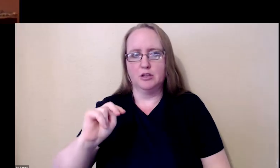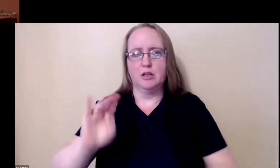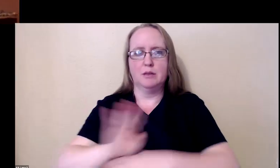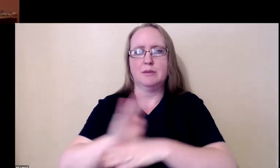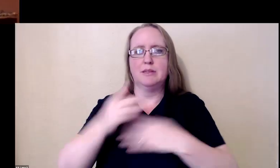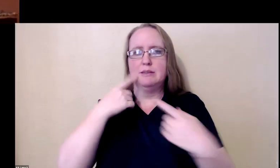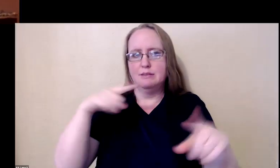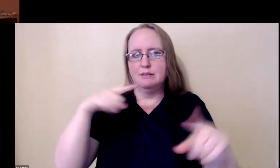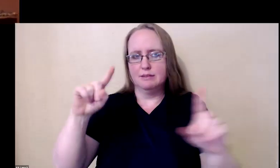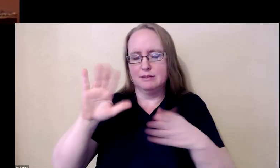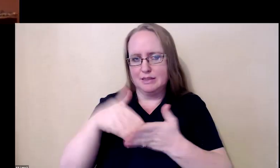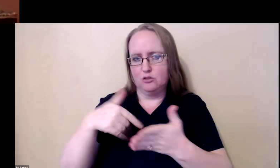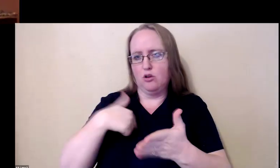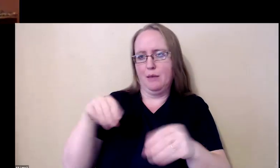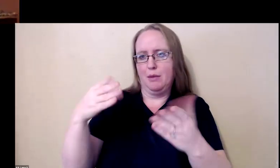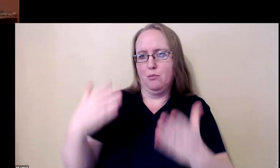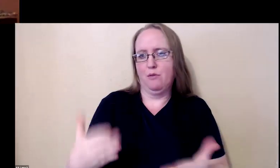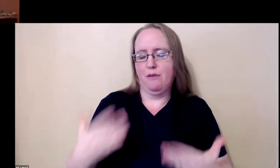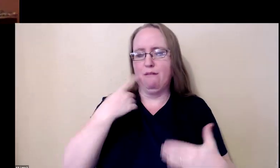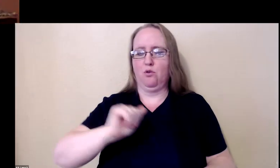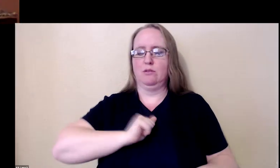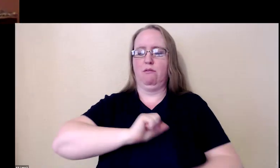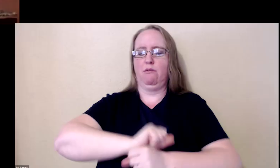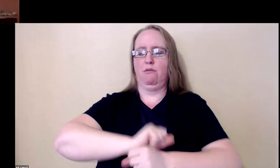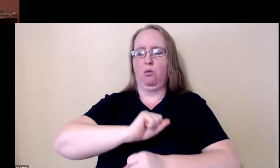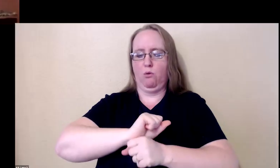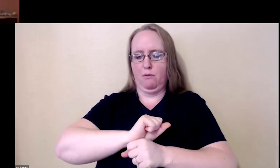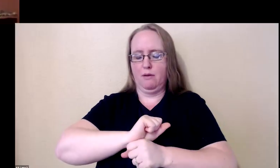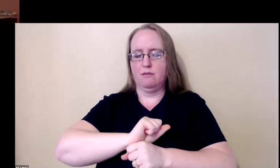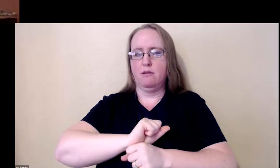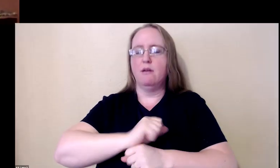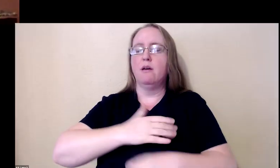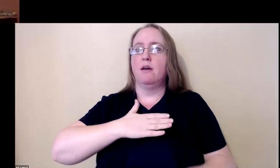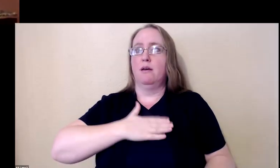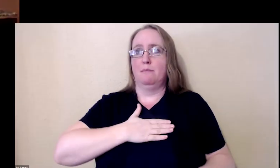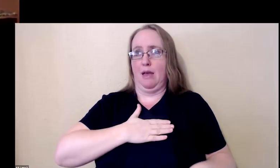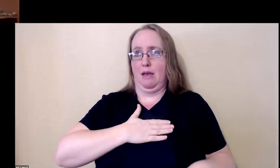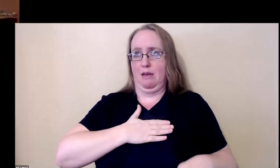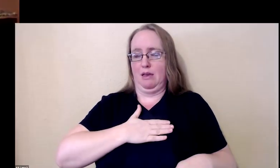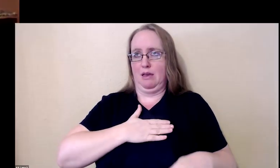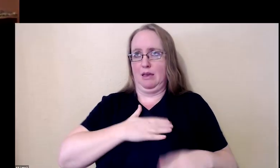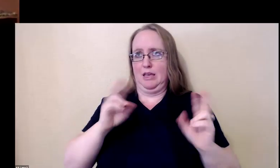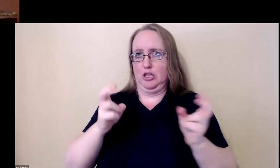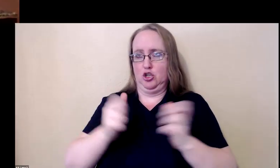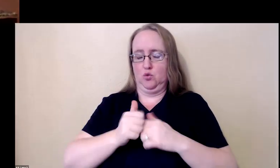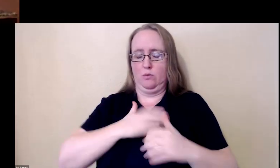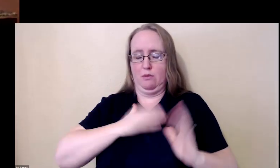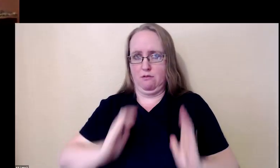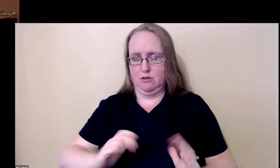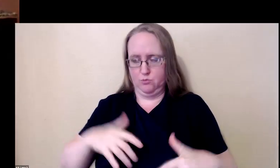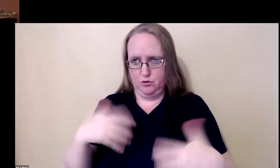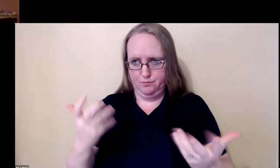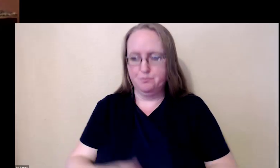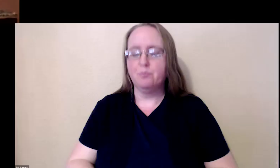Center. I am a provider for self-employment. My issue that I have with my customers is